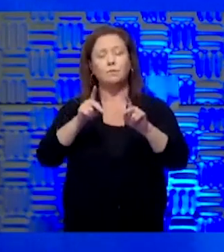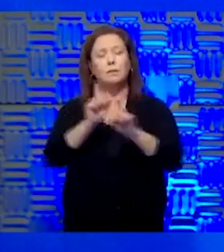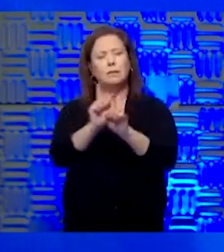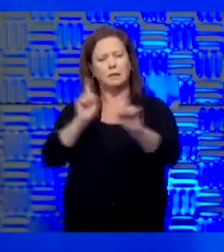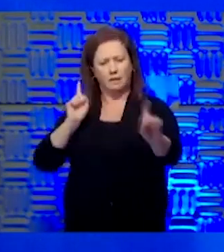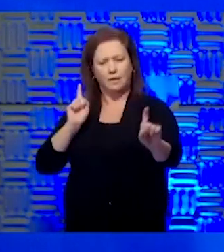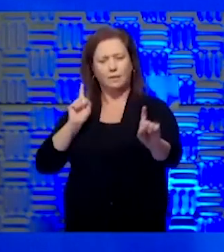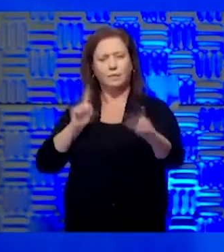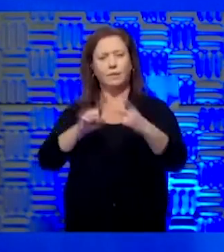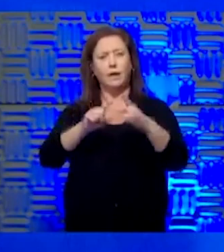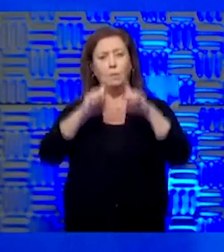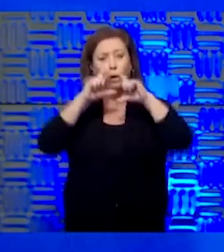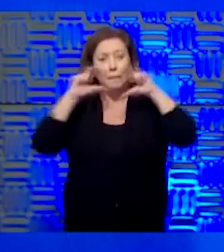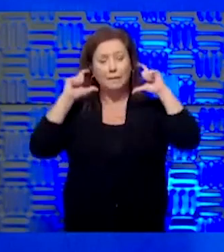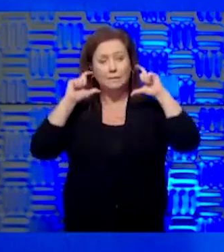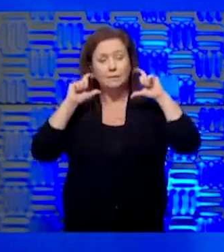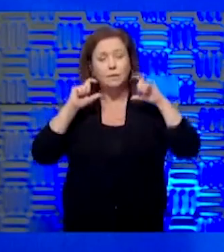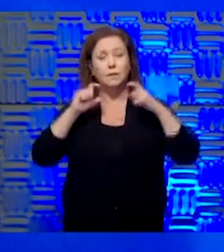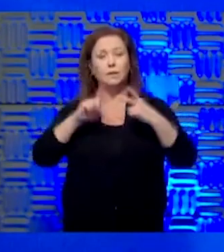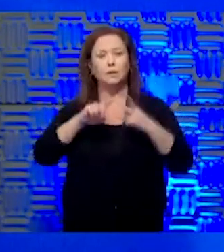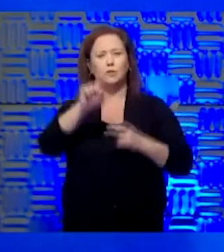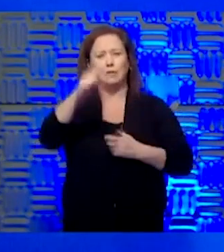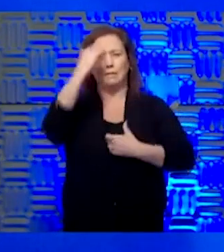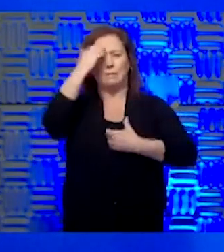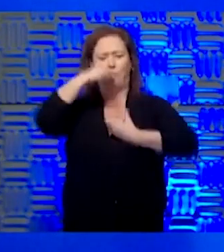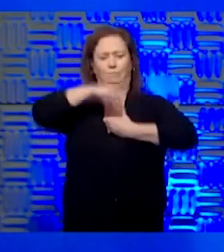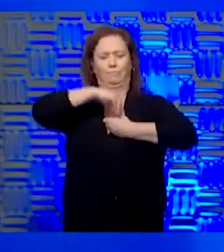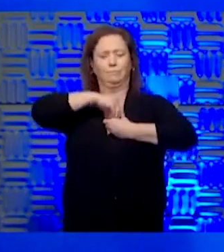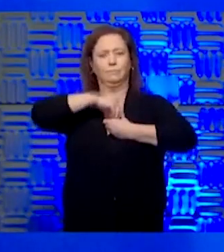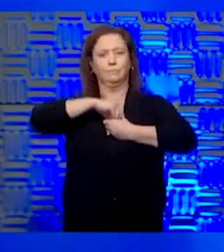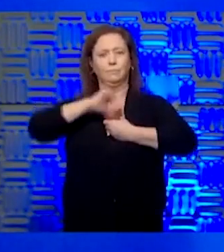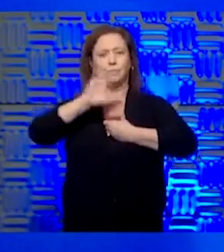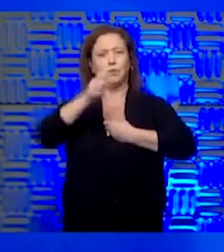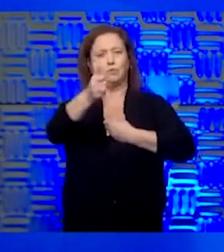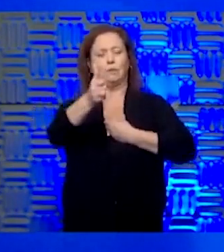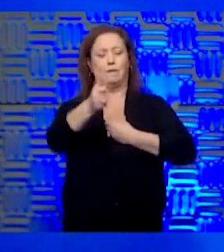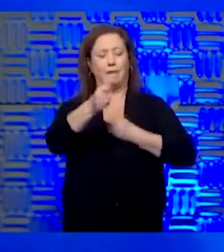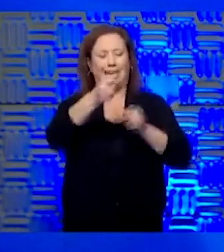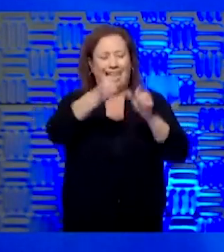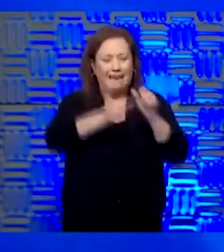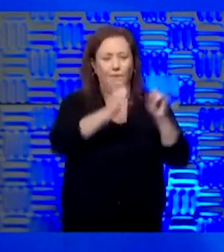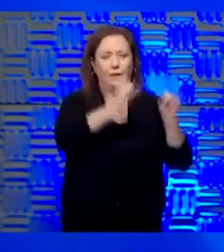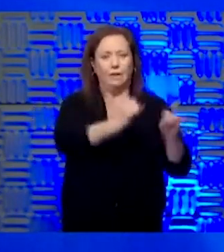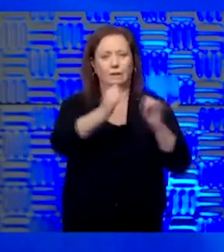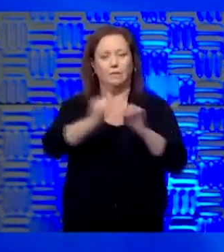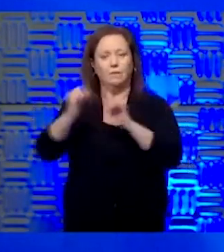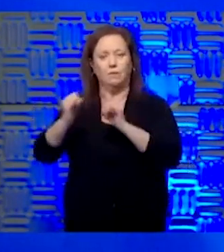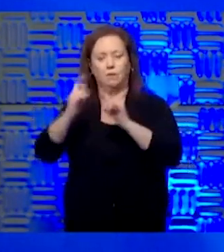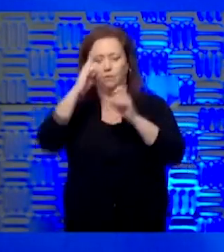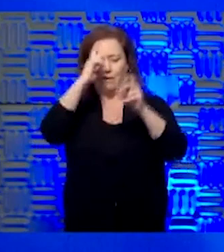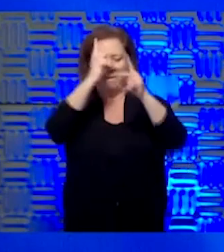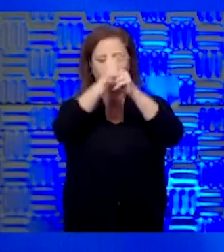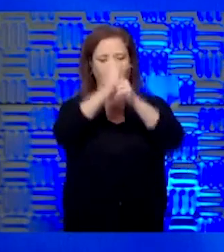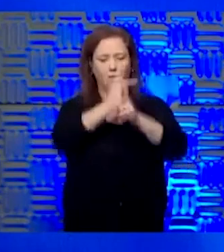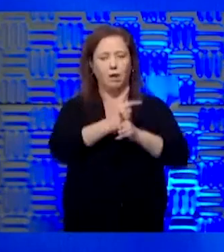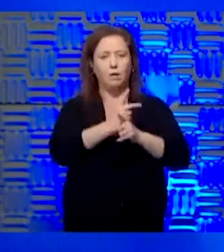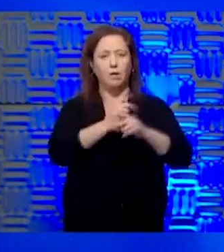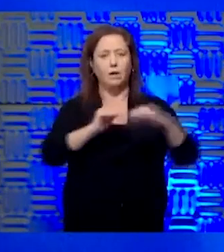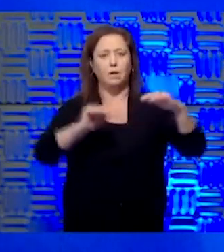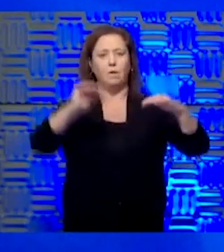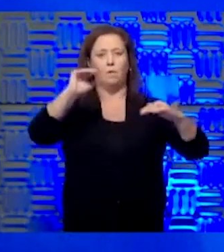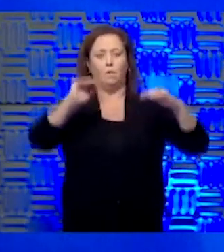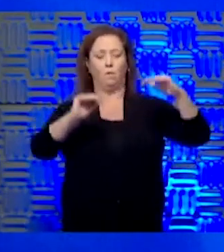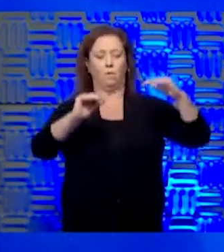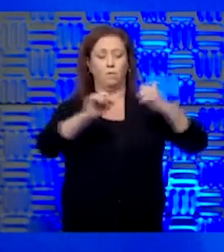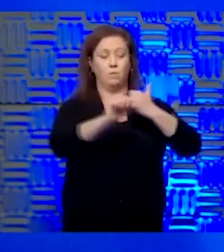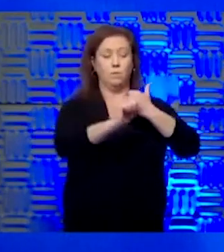can. But I think you have to know who you are. And for every individual, that calculus of weighing those risks and